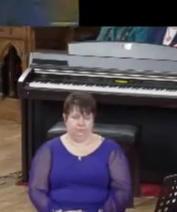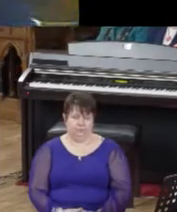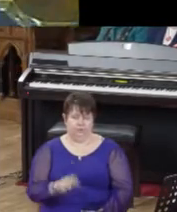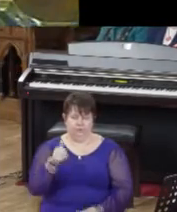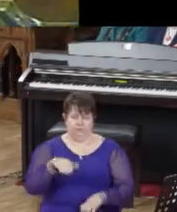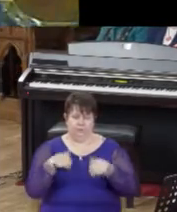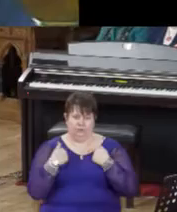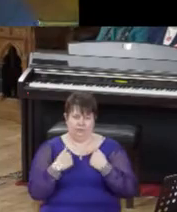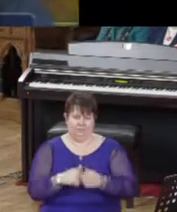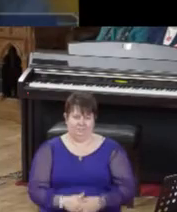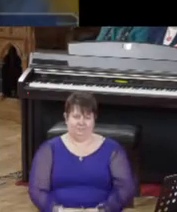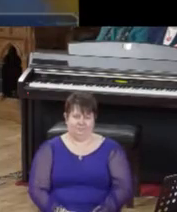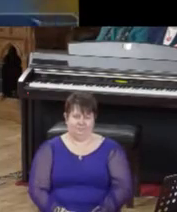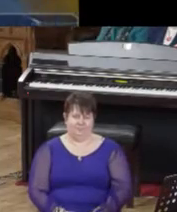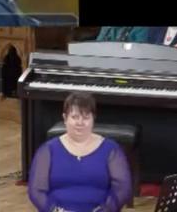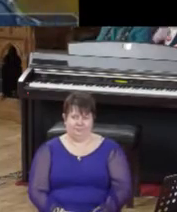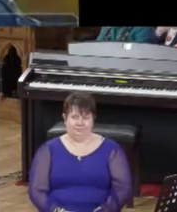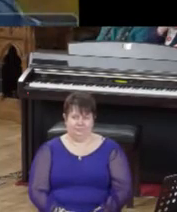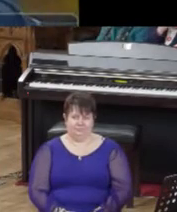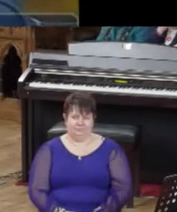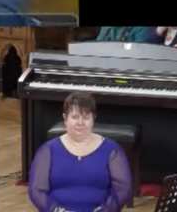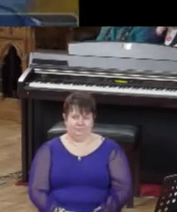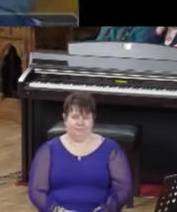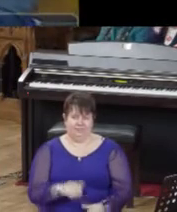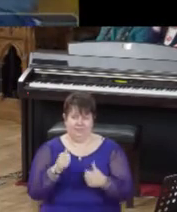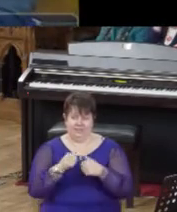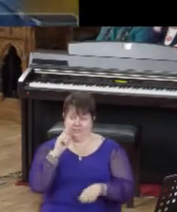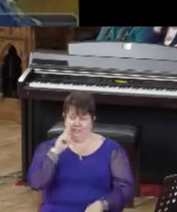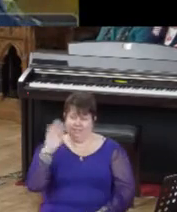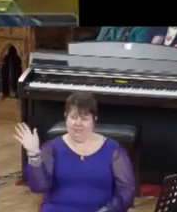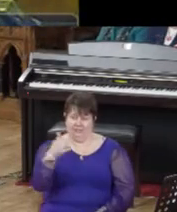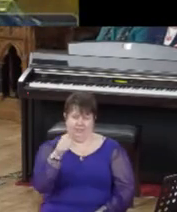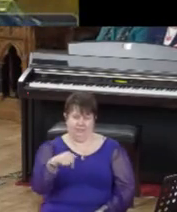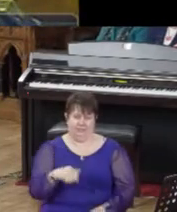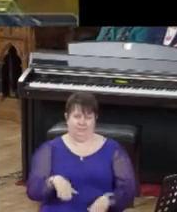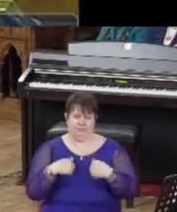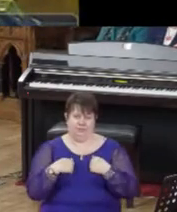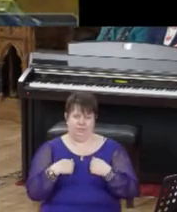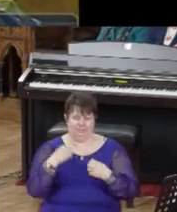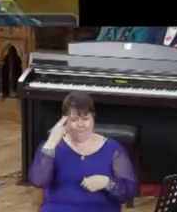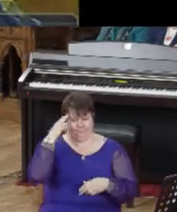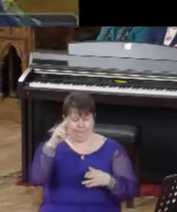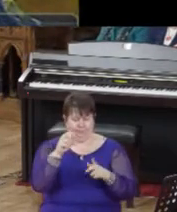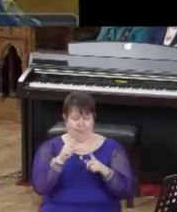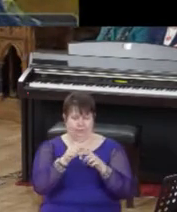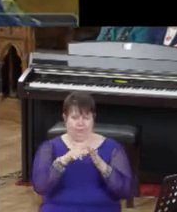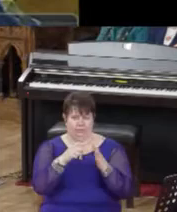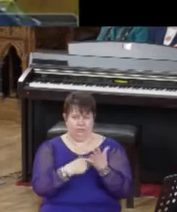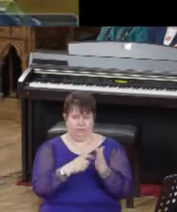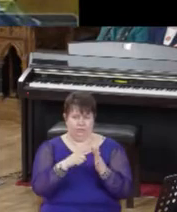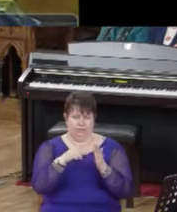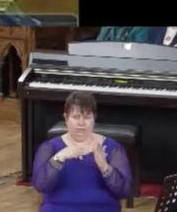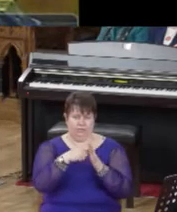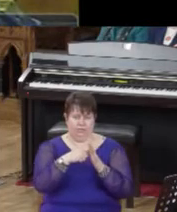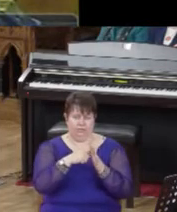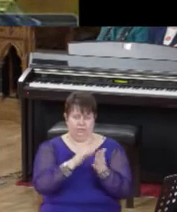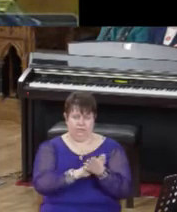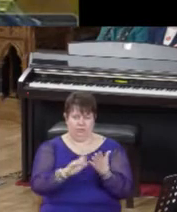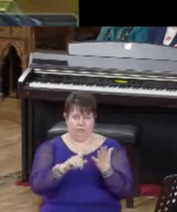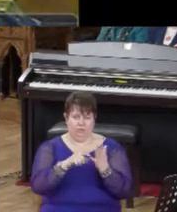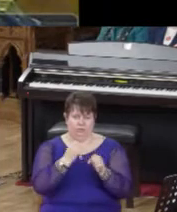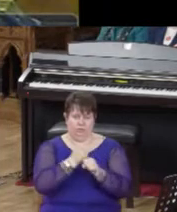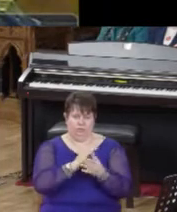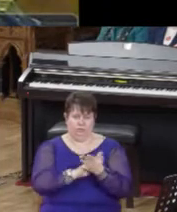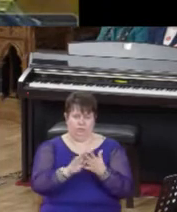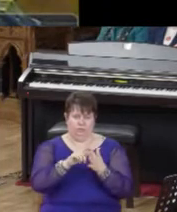Well, good morning. It's fantastic to welcome you here this morning. I'm Derek Hughes. I'm the minister of the church here at Dale St. Andrews.